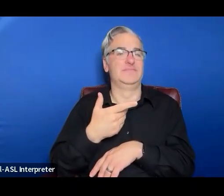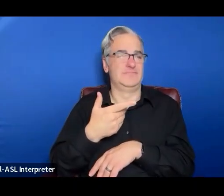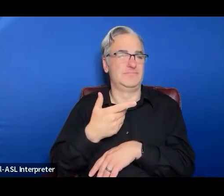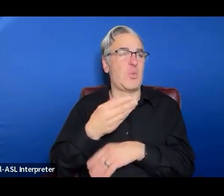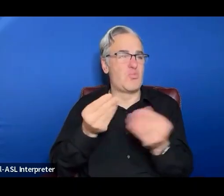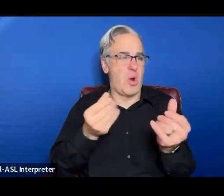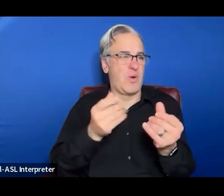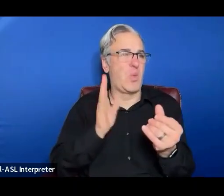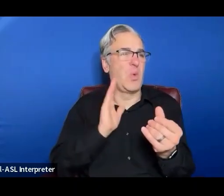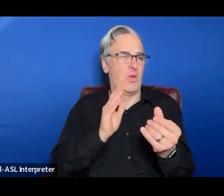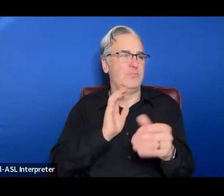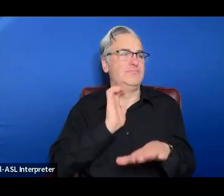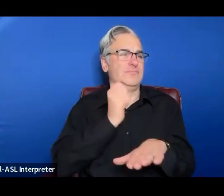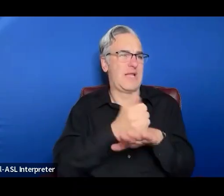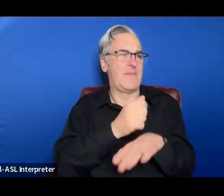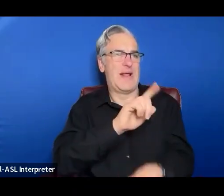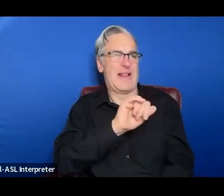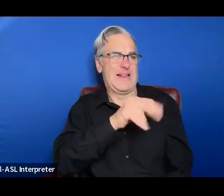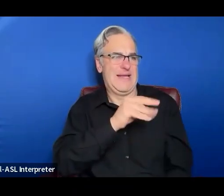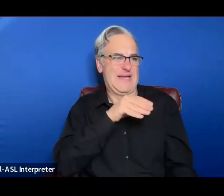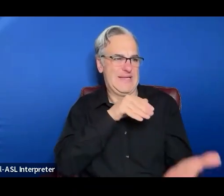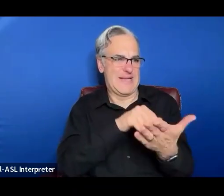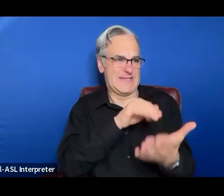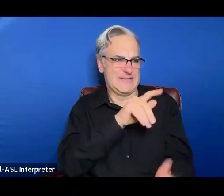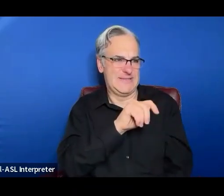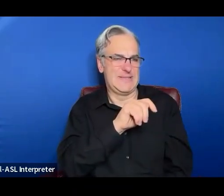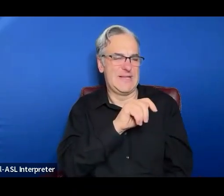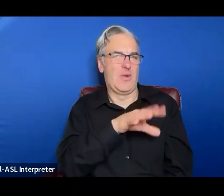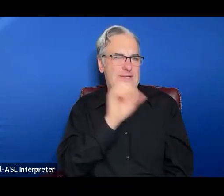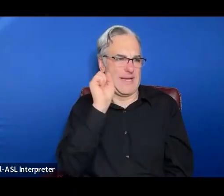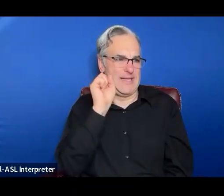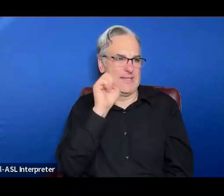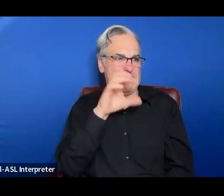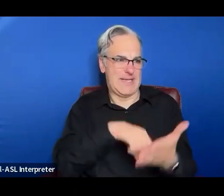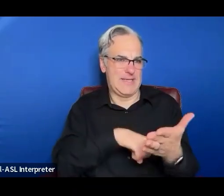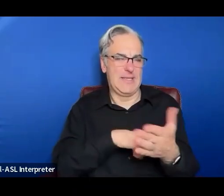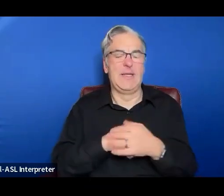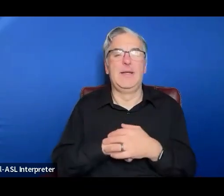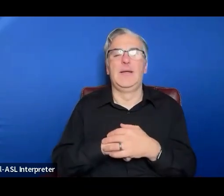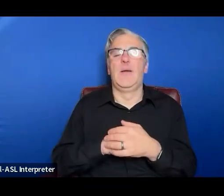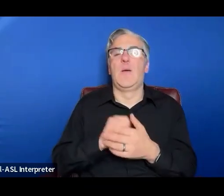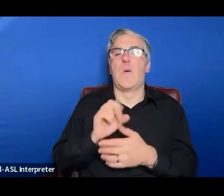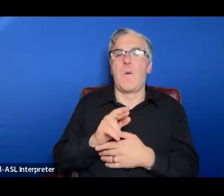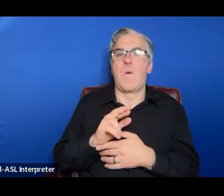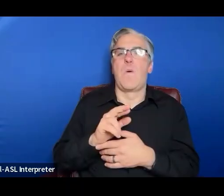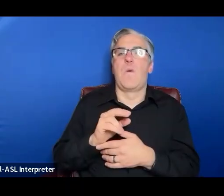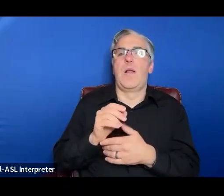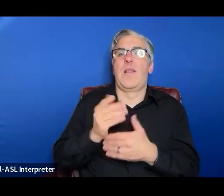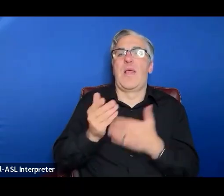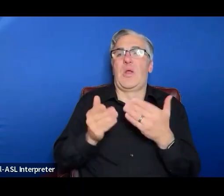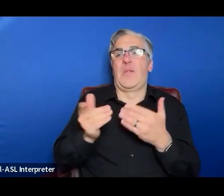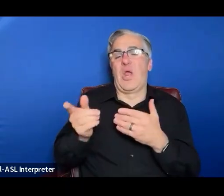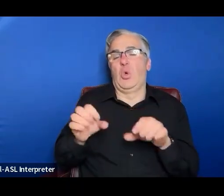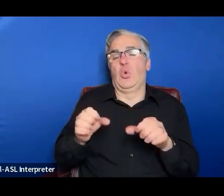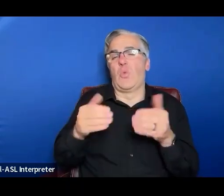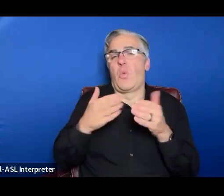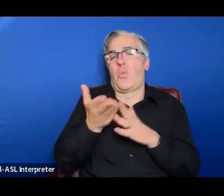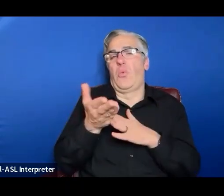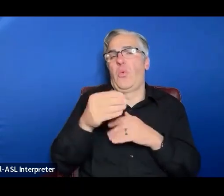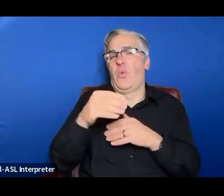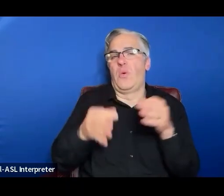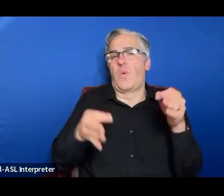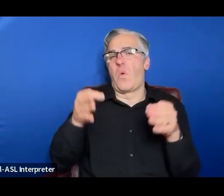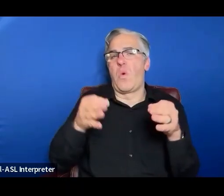on it. They'll take it that way. But if there's more that has to be paid, they can also do it a probate claim.